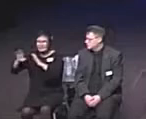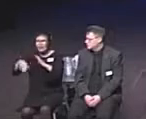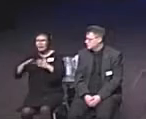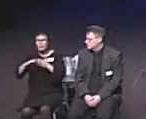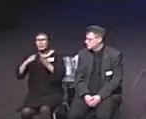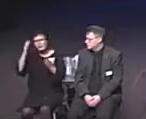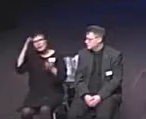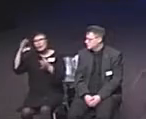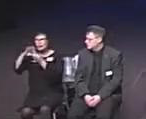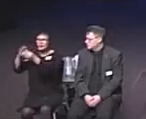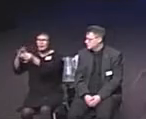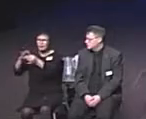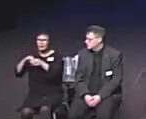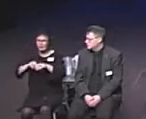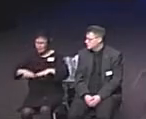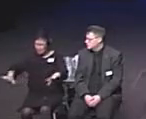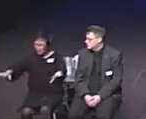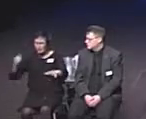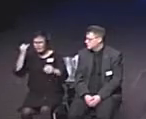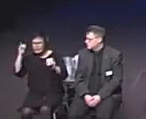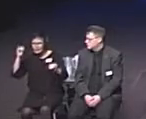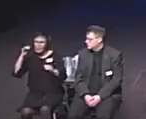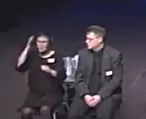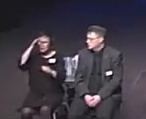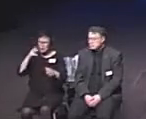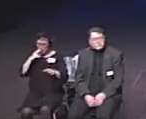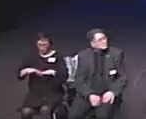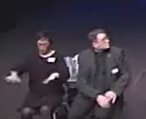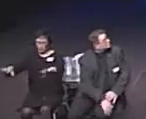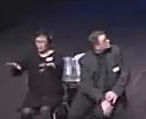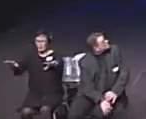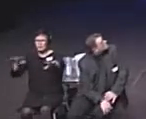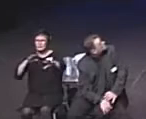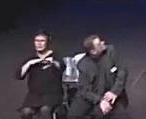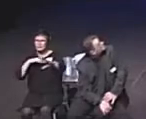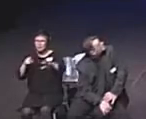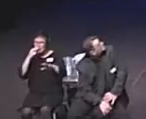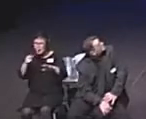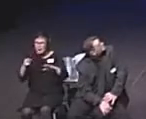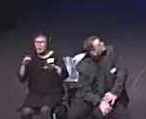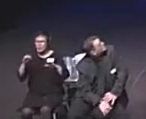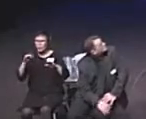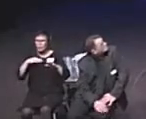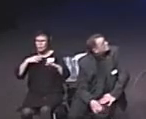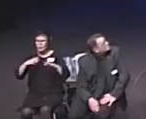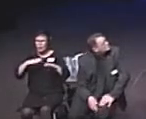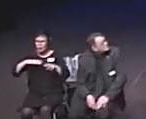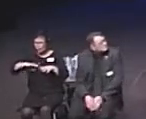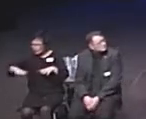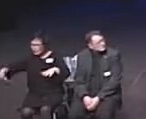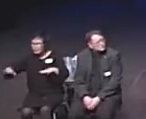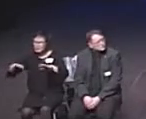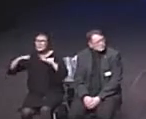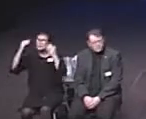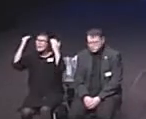an association to ideas and thoughts. And you can see how it's curved the floor, and in its ceiling we